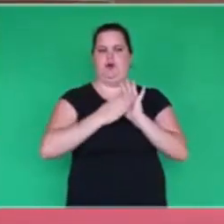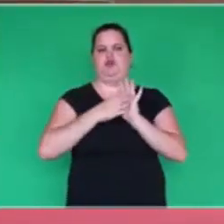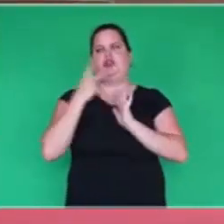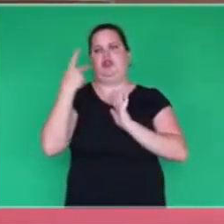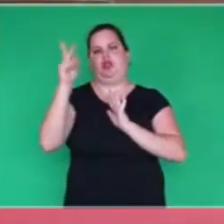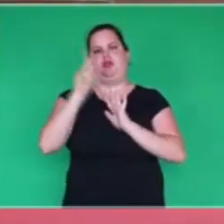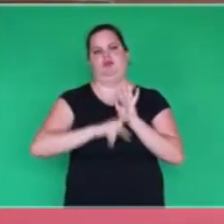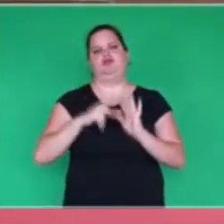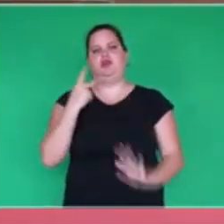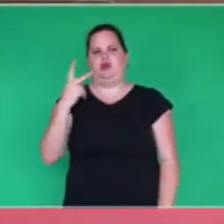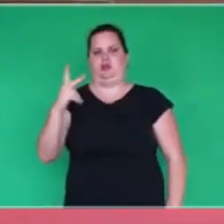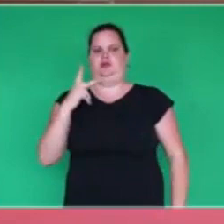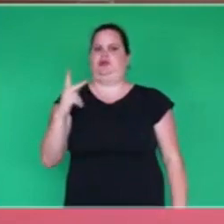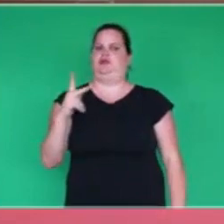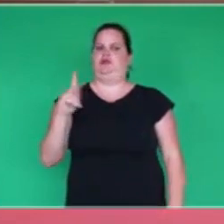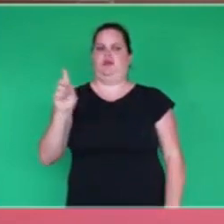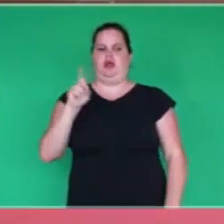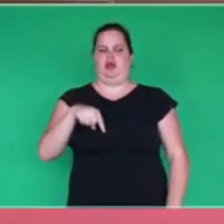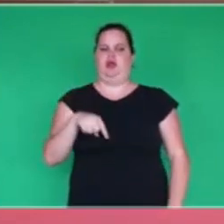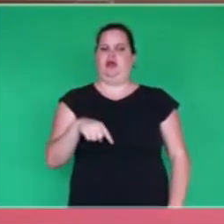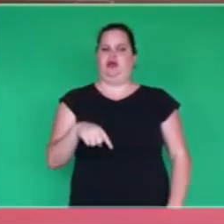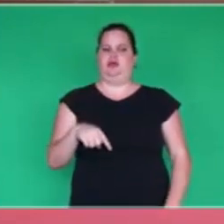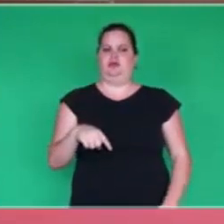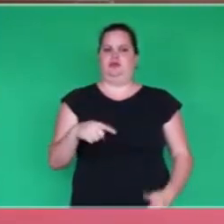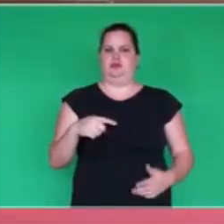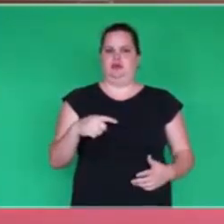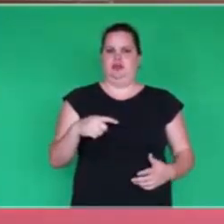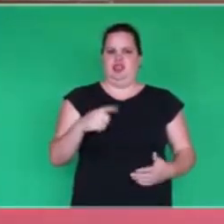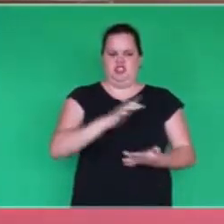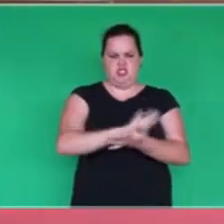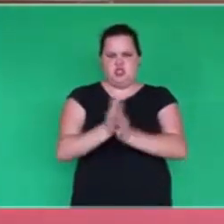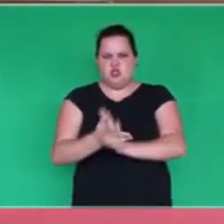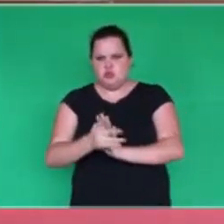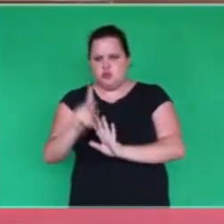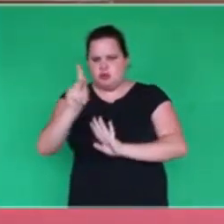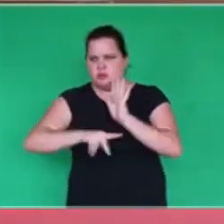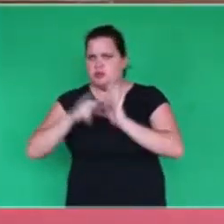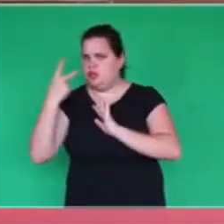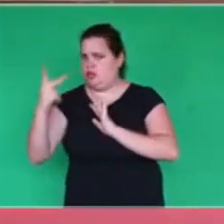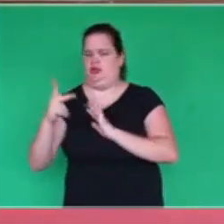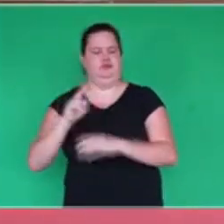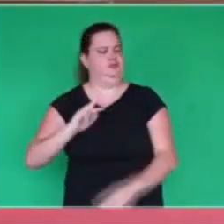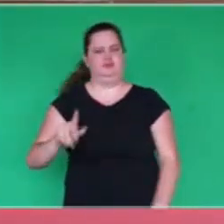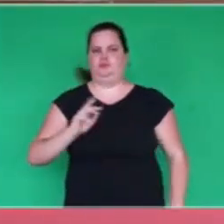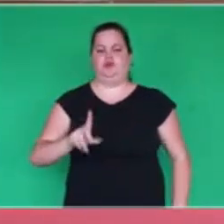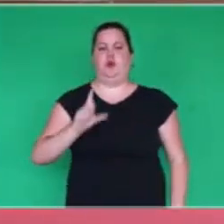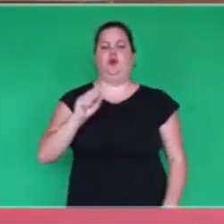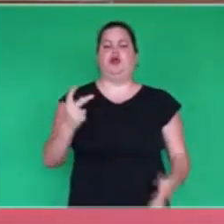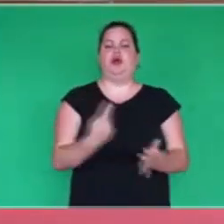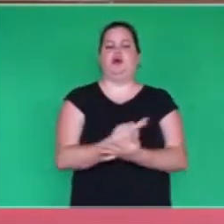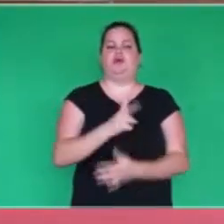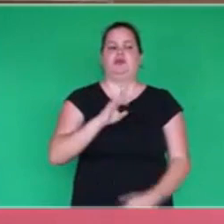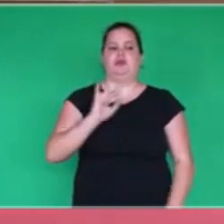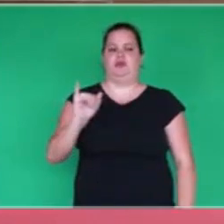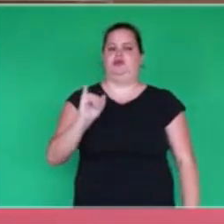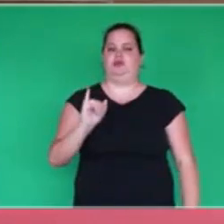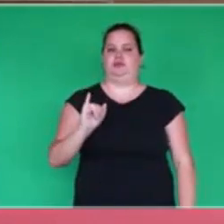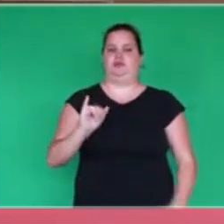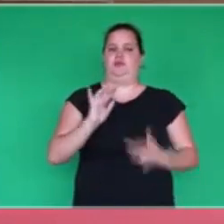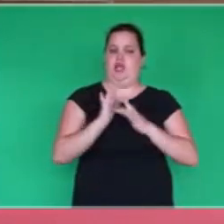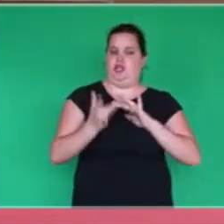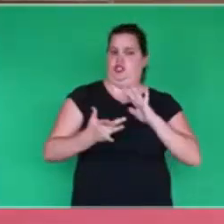There will be a great battle to attempt to impede Jesus from establishing the millennia. But Jesus shall